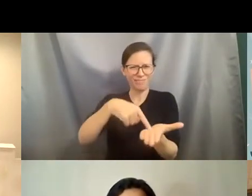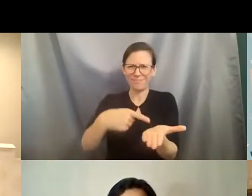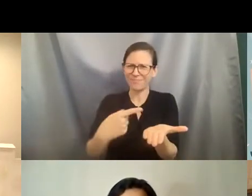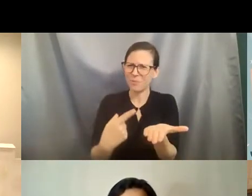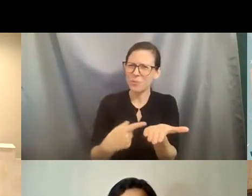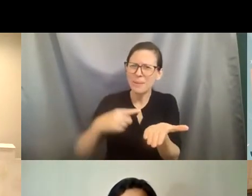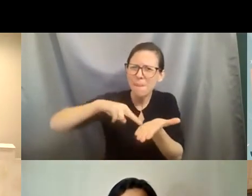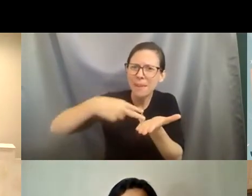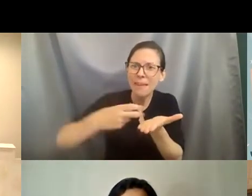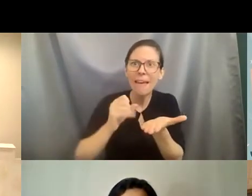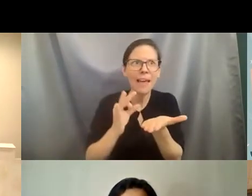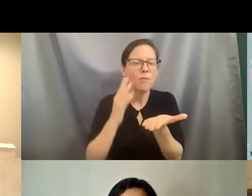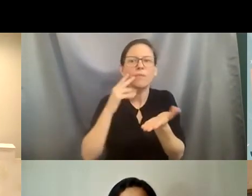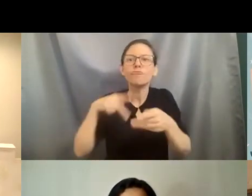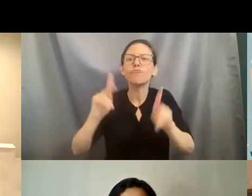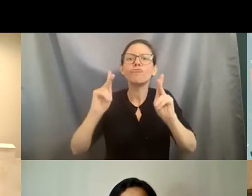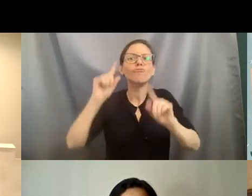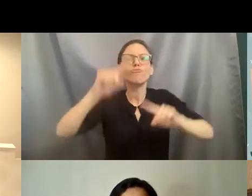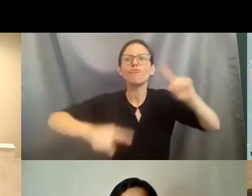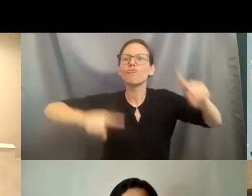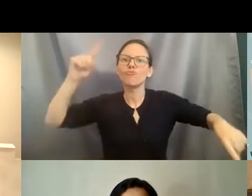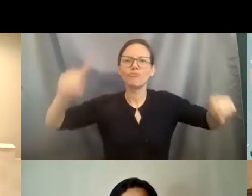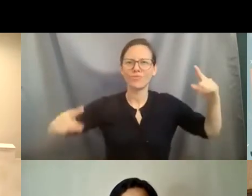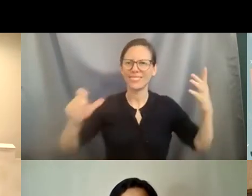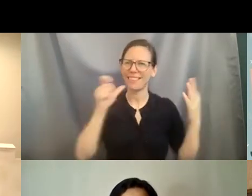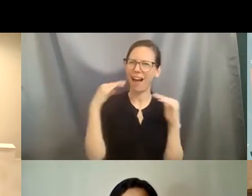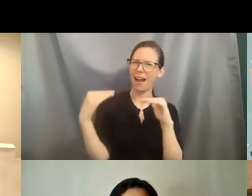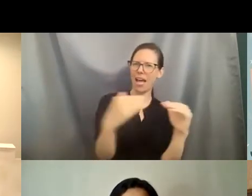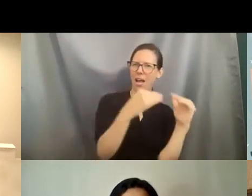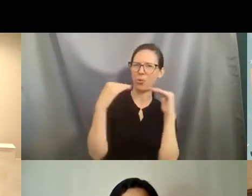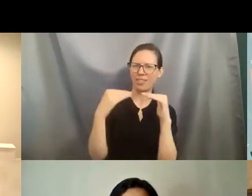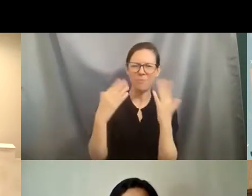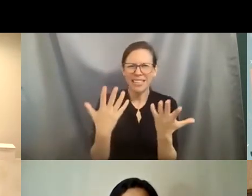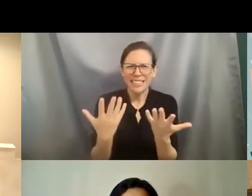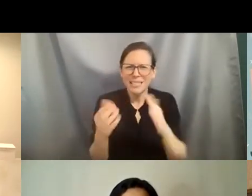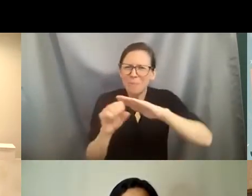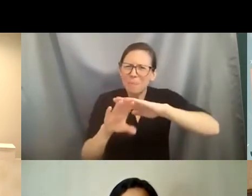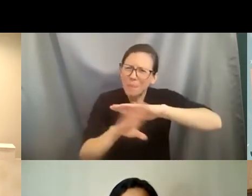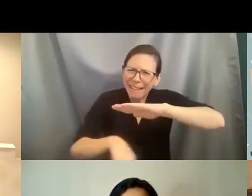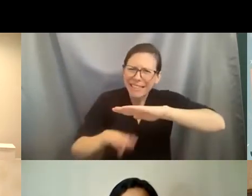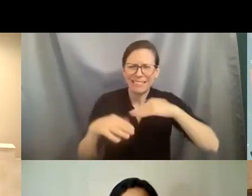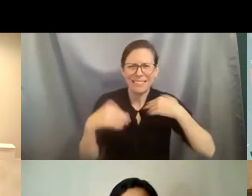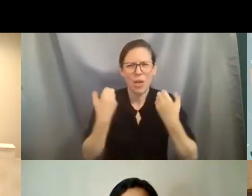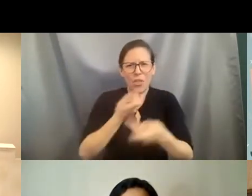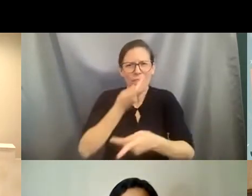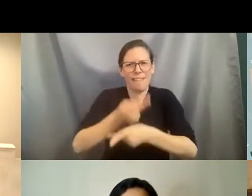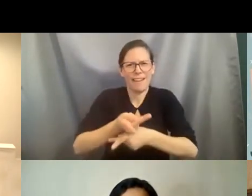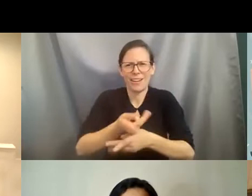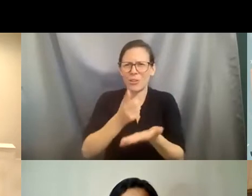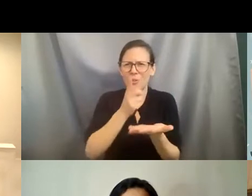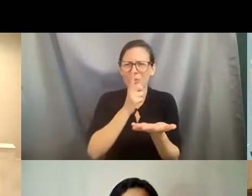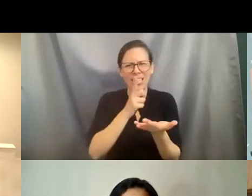something as basic as healthcare? And it'll be very interesting to see how the US Senate, I